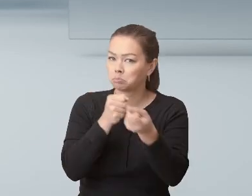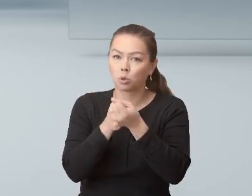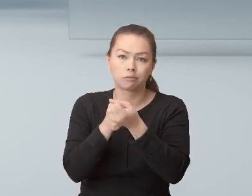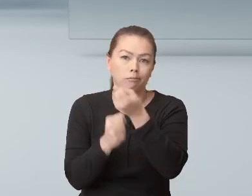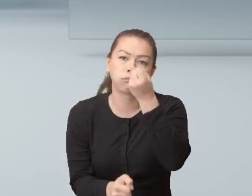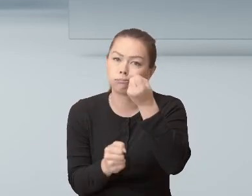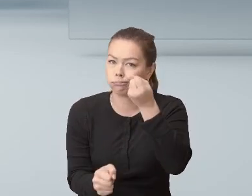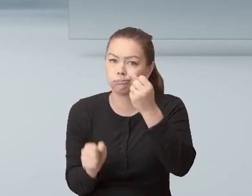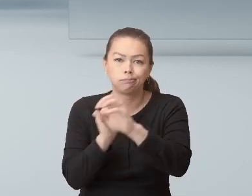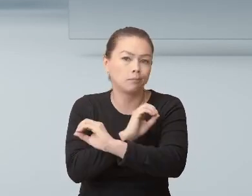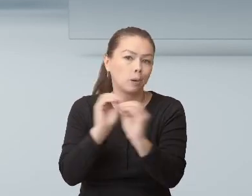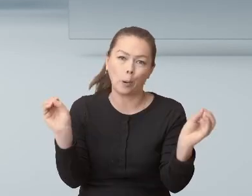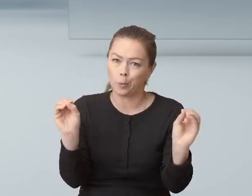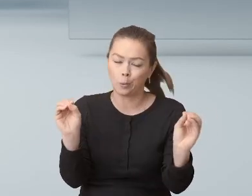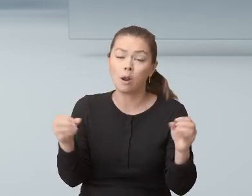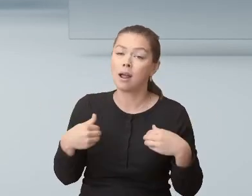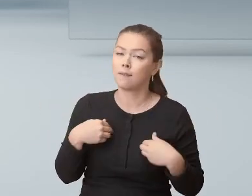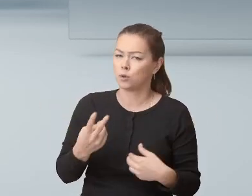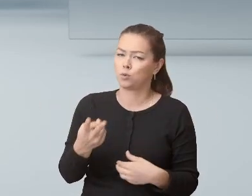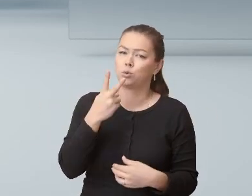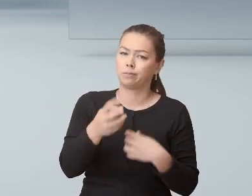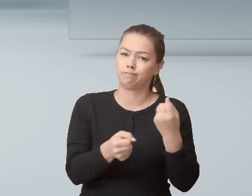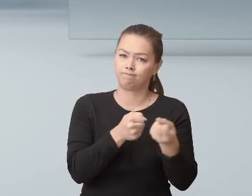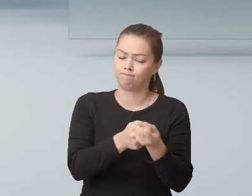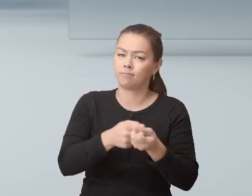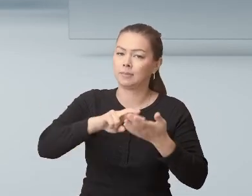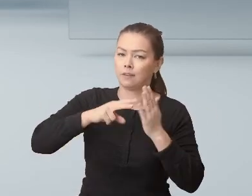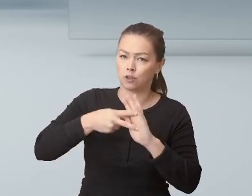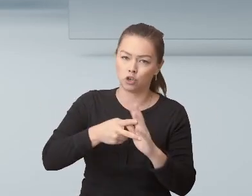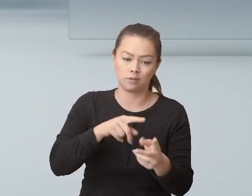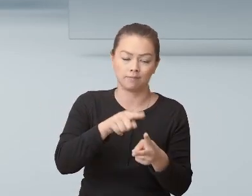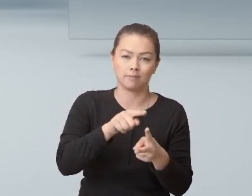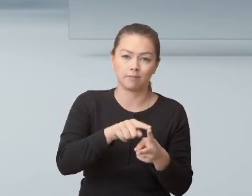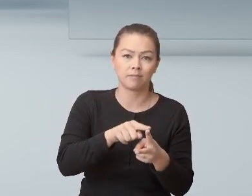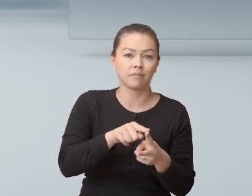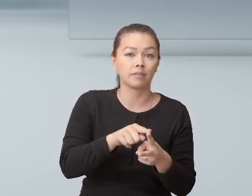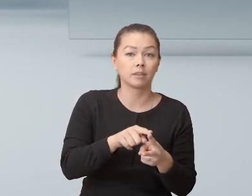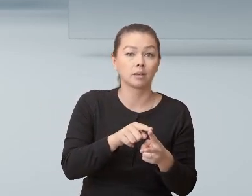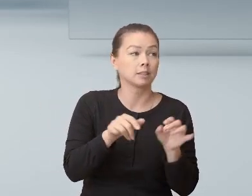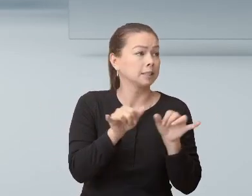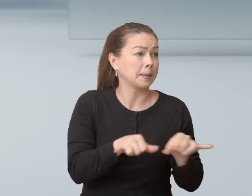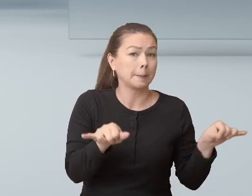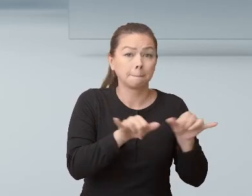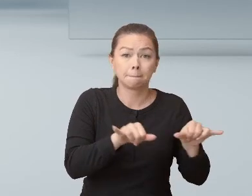There's mainstream and extended. Tim,